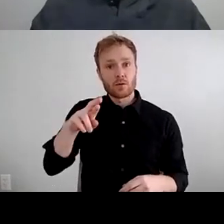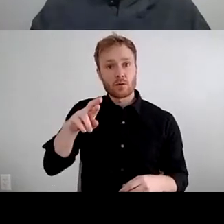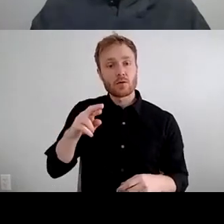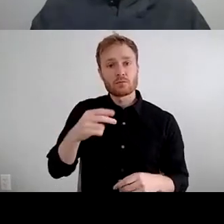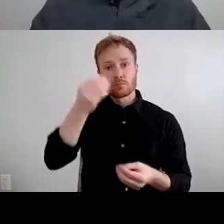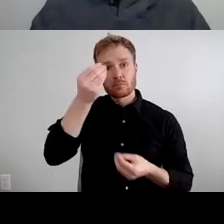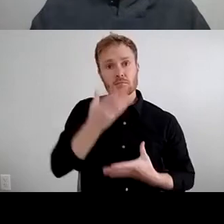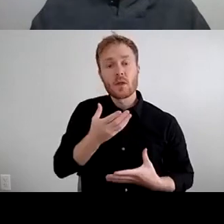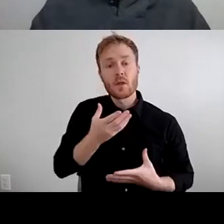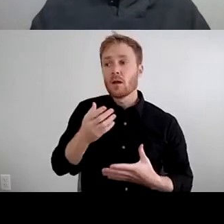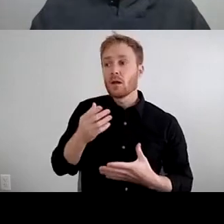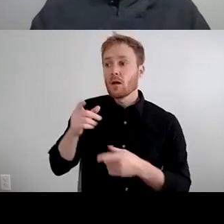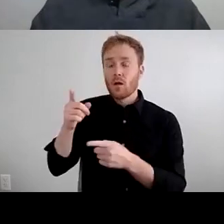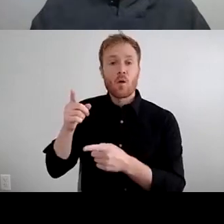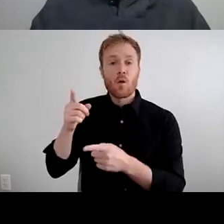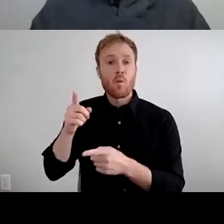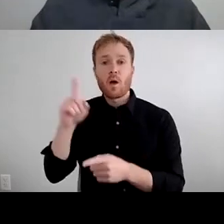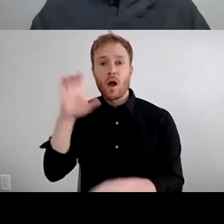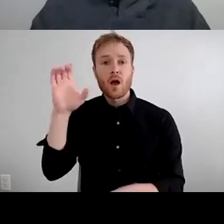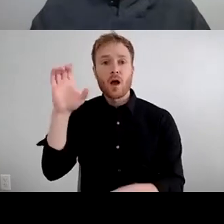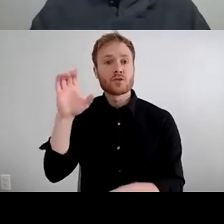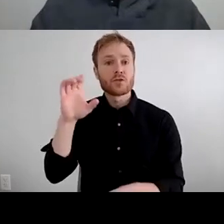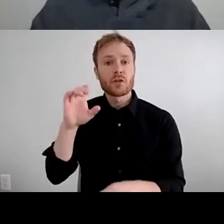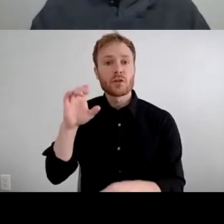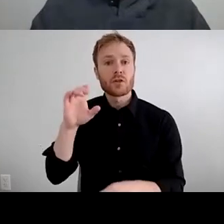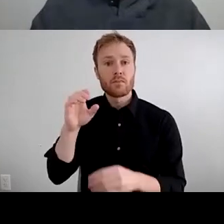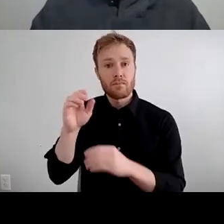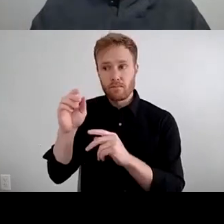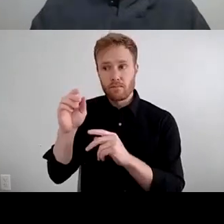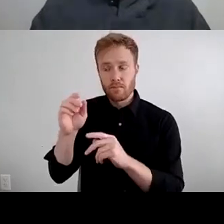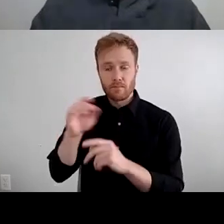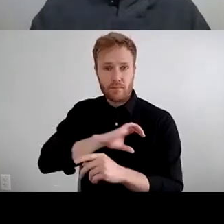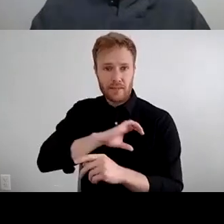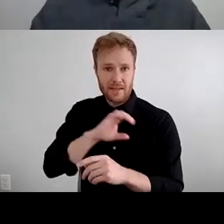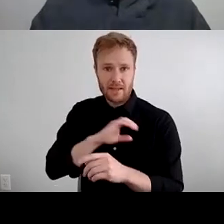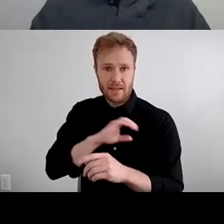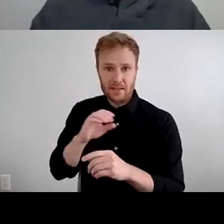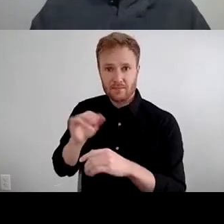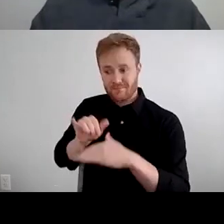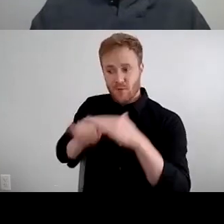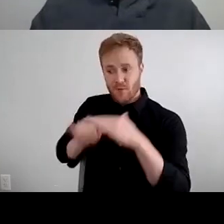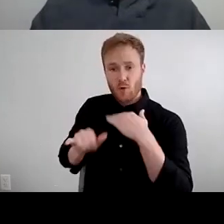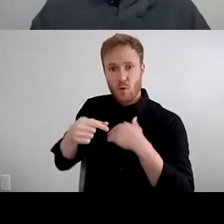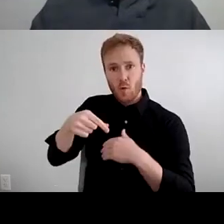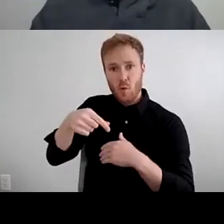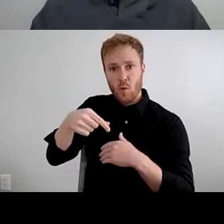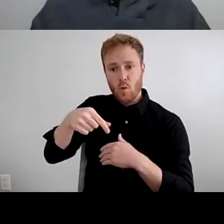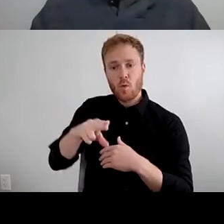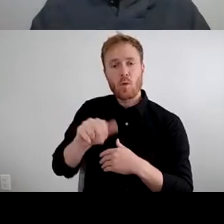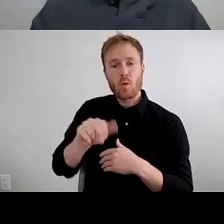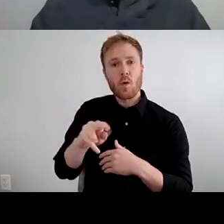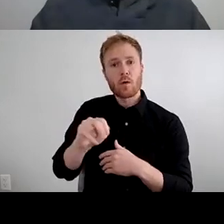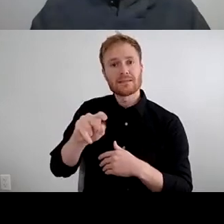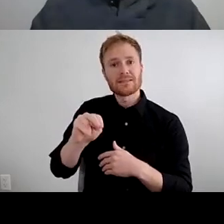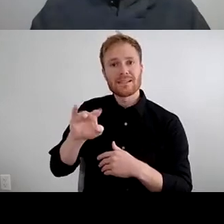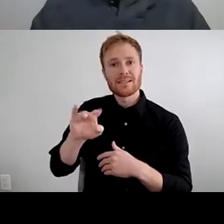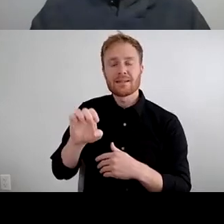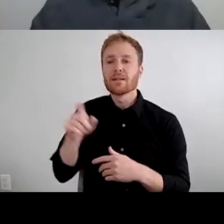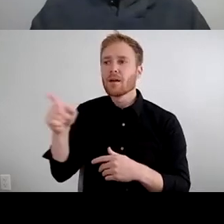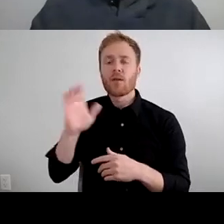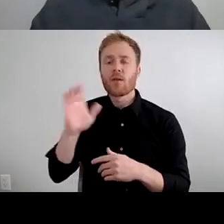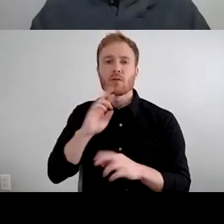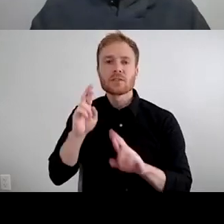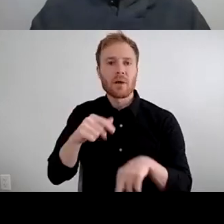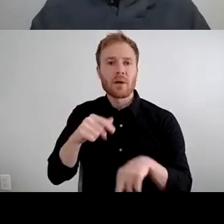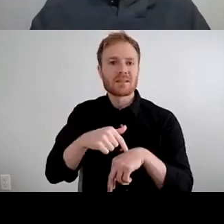quarantining, response times did not drop at all. This just proves how overstaffed and overfunded our police force is. Stop claiming